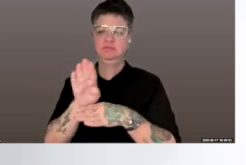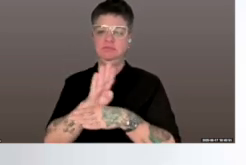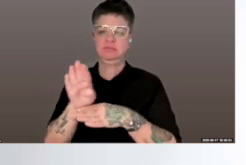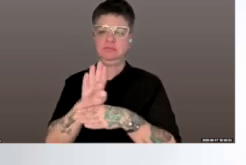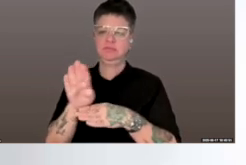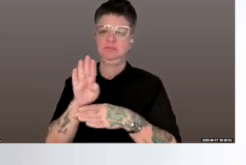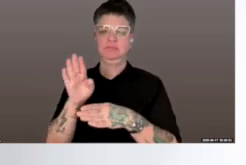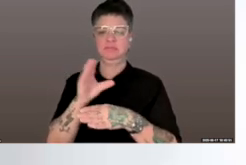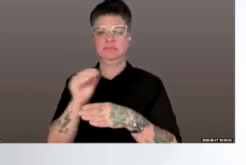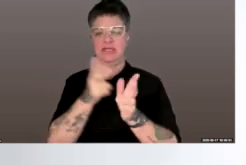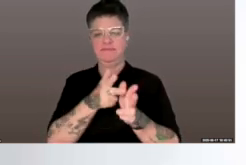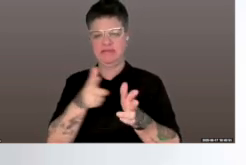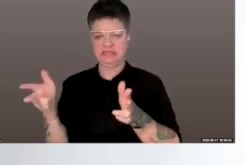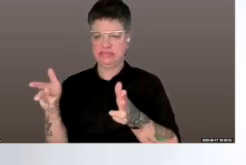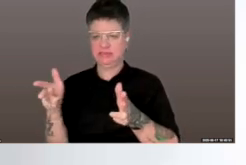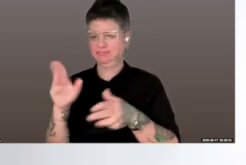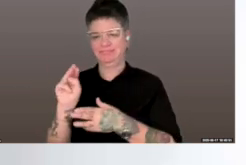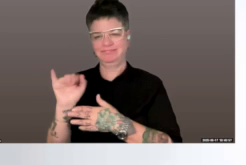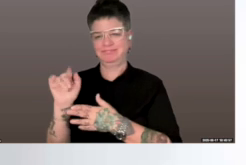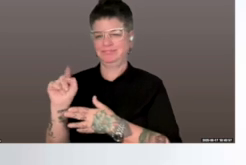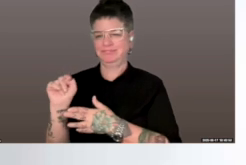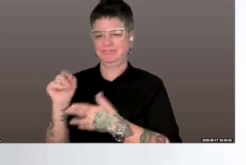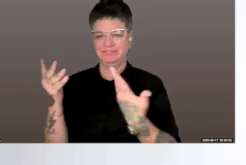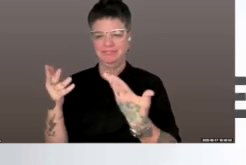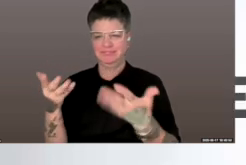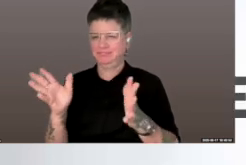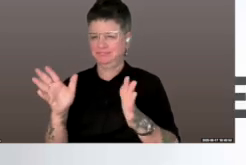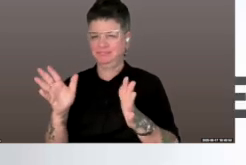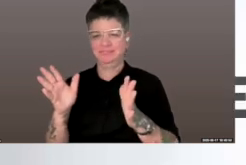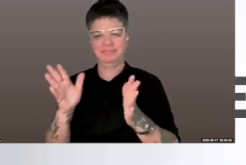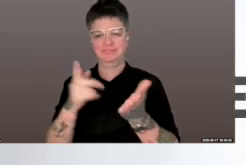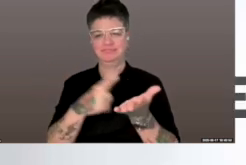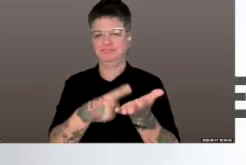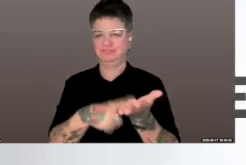his presentation earlier, so I think we can go ahead and move on to the next slide.